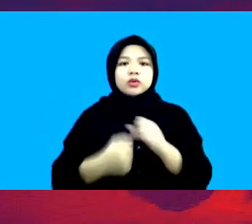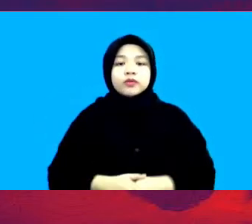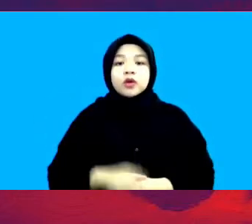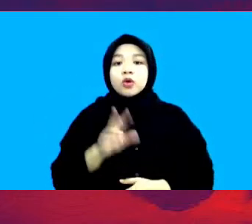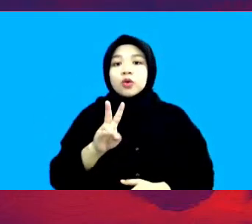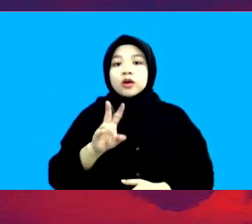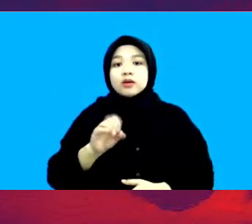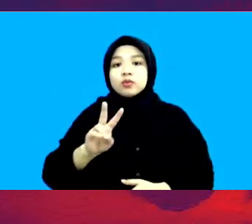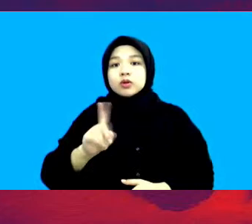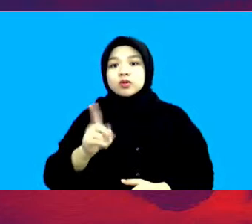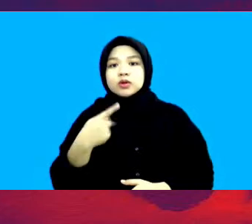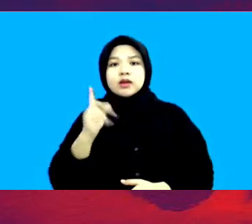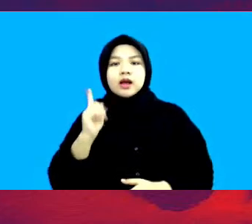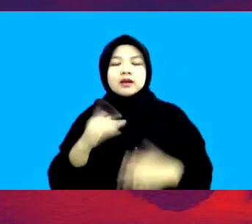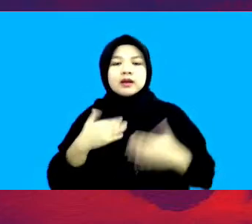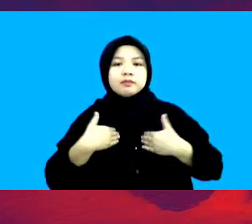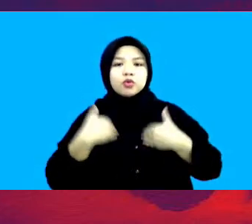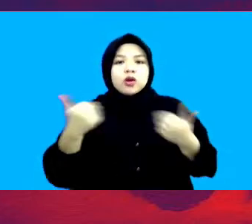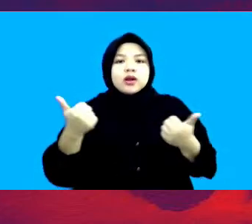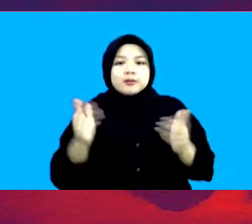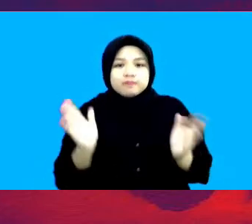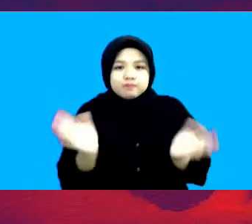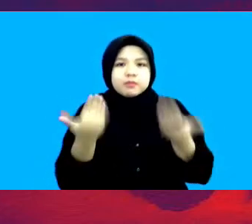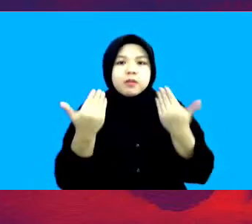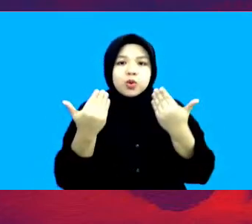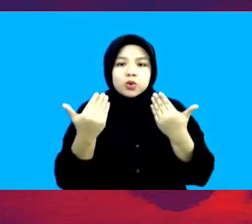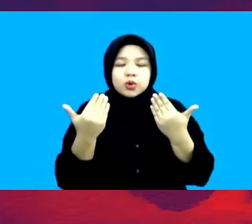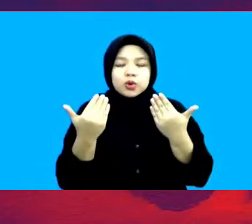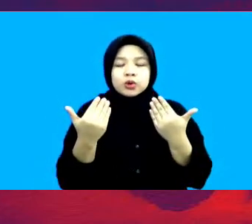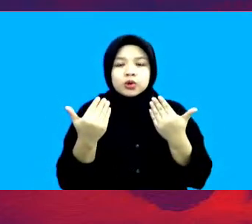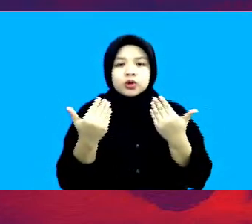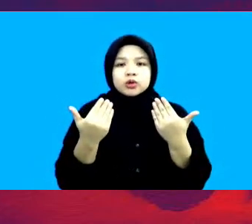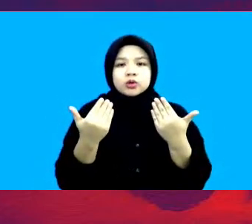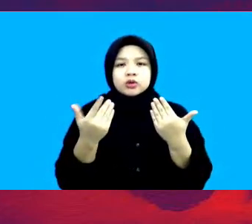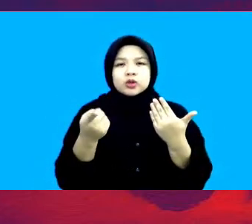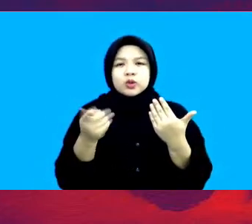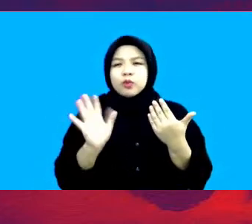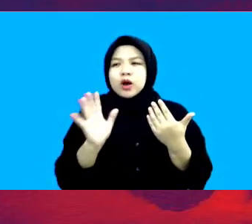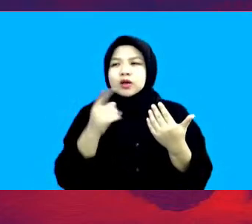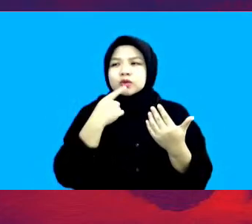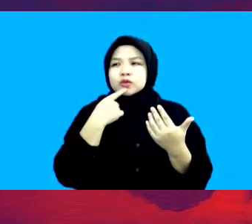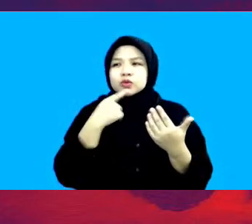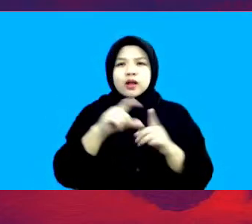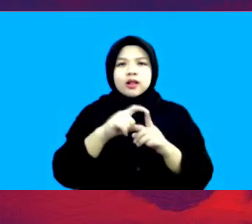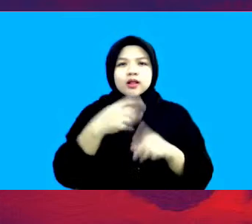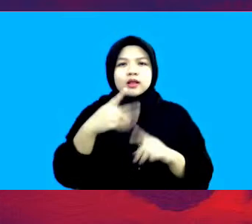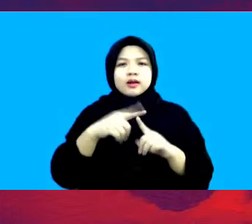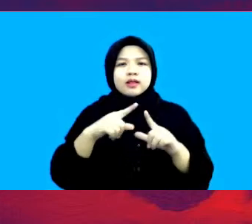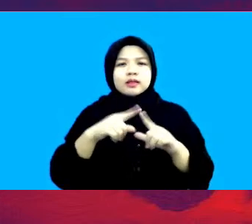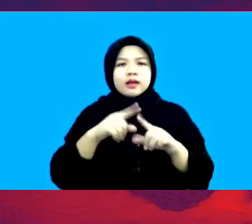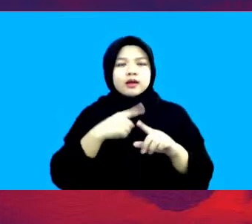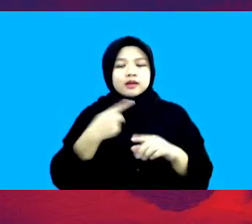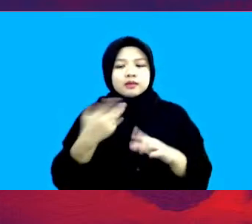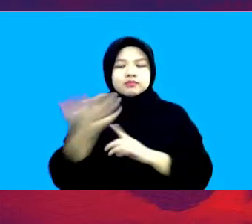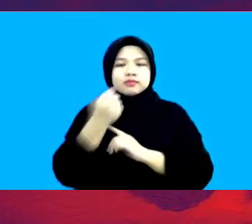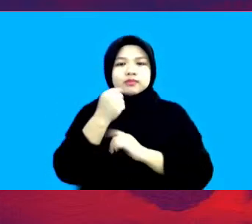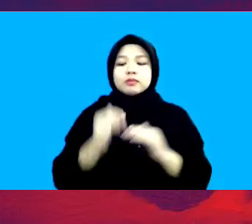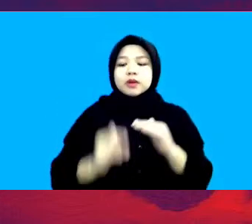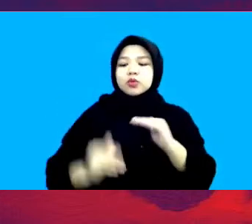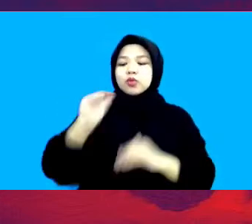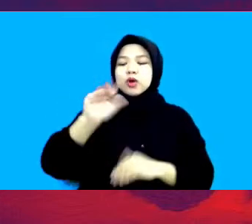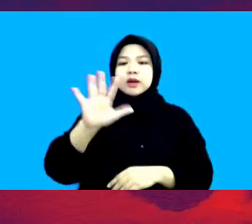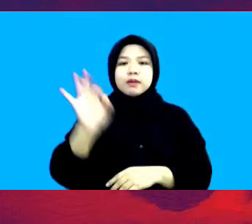good recovery, good rebound. If it wasn't because of Delta variant, we could have achieved 5% growth, but because of the